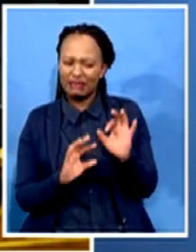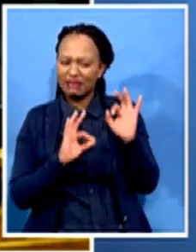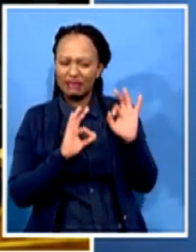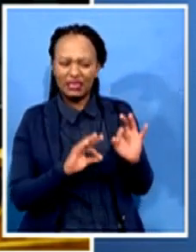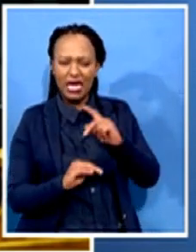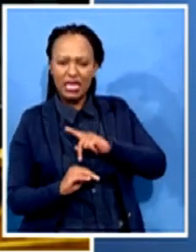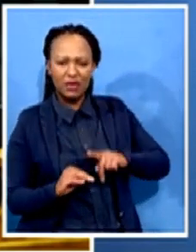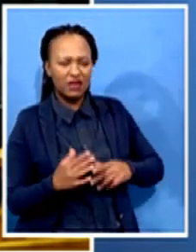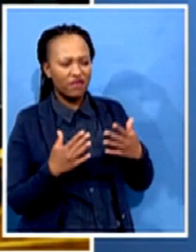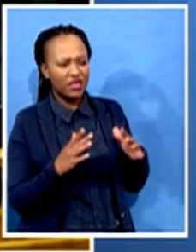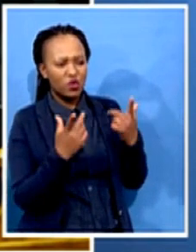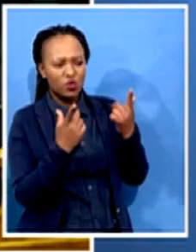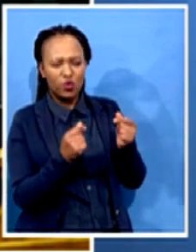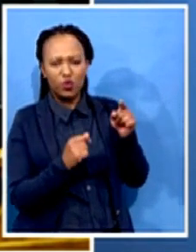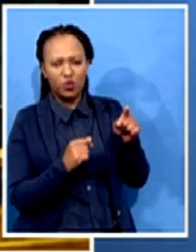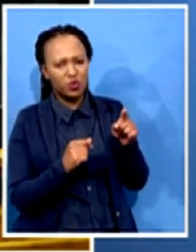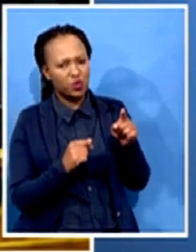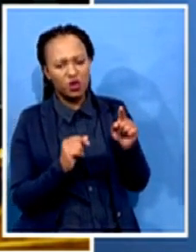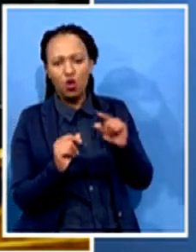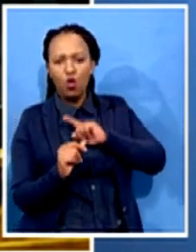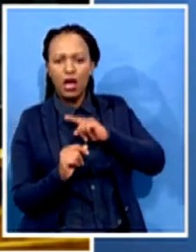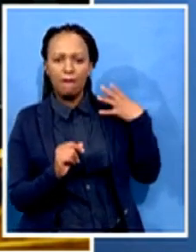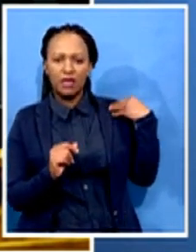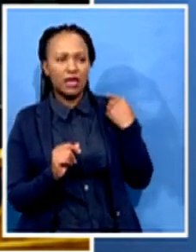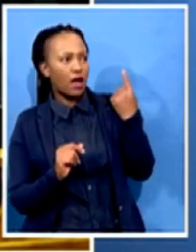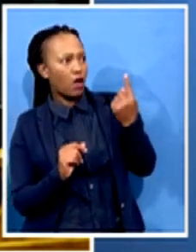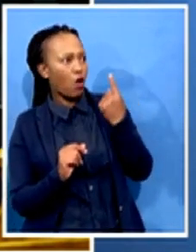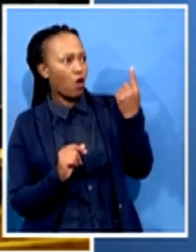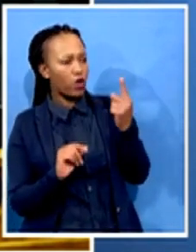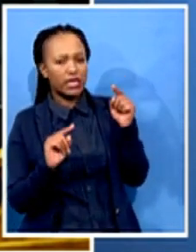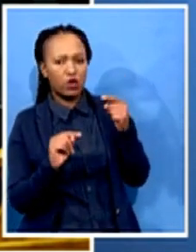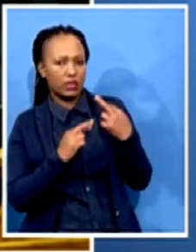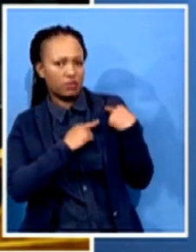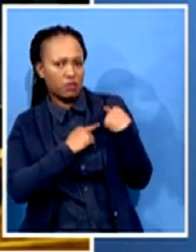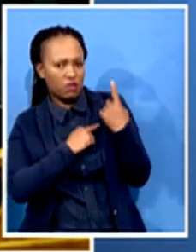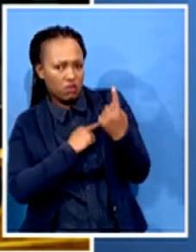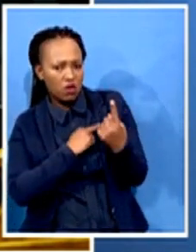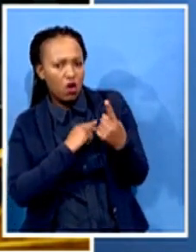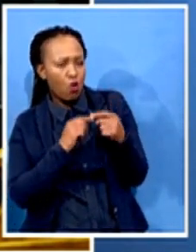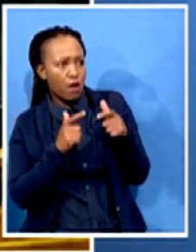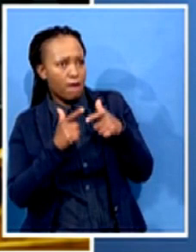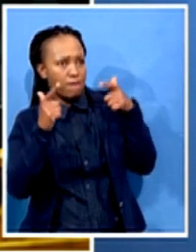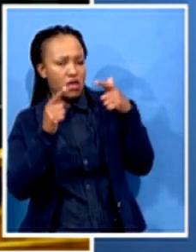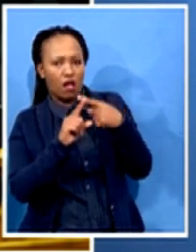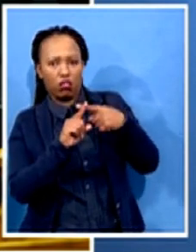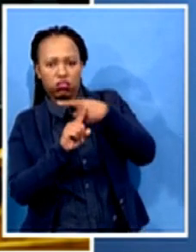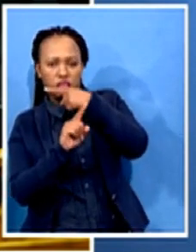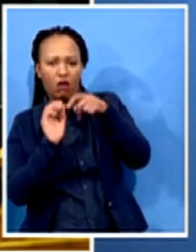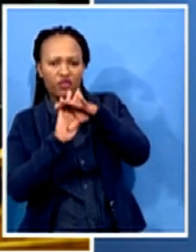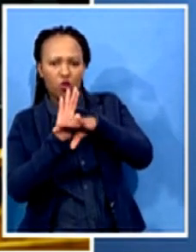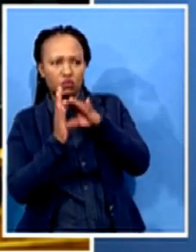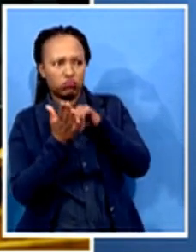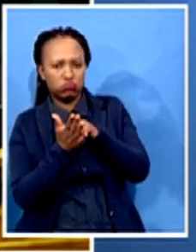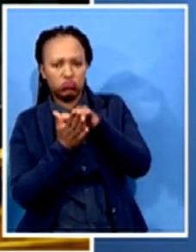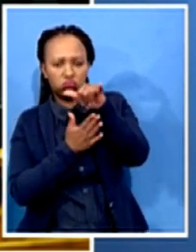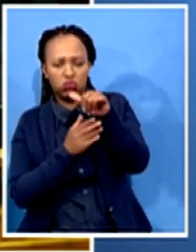cannot alone would have been the one responsible for such a drastic violation of the Constitution, which has been a deliberate part in the